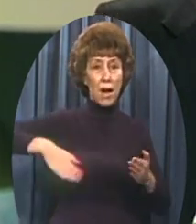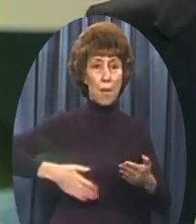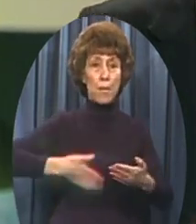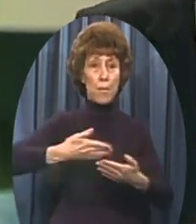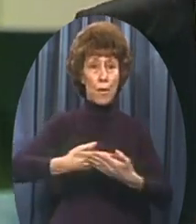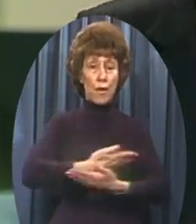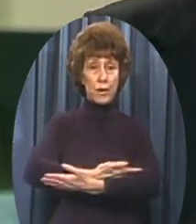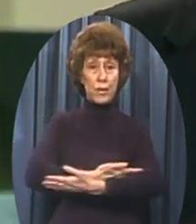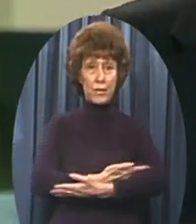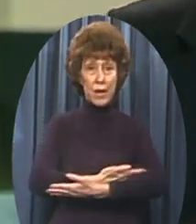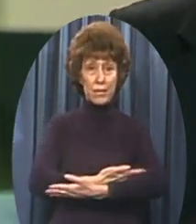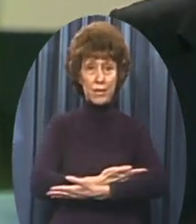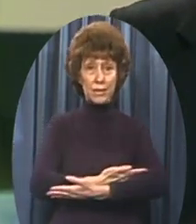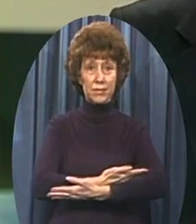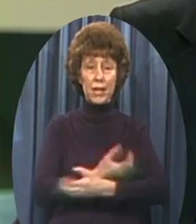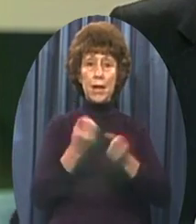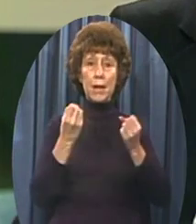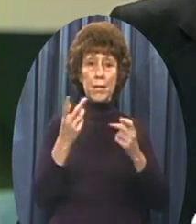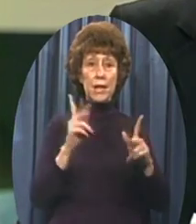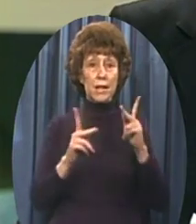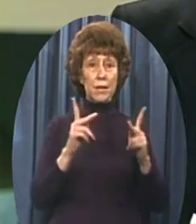popular stand to take, but it's a right stand.